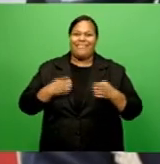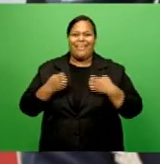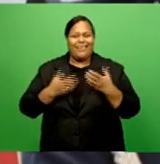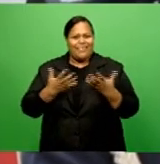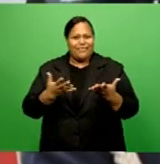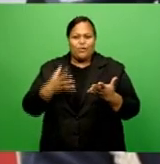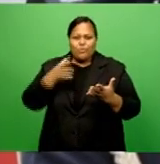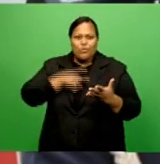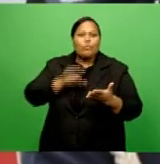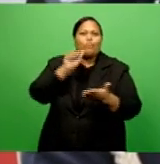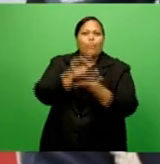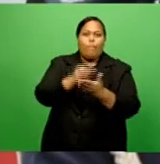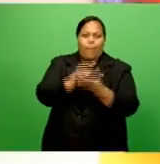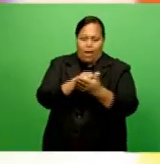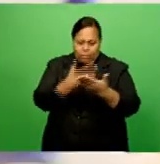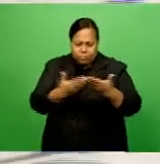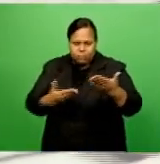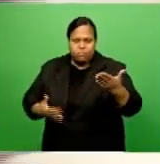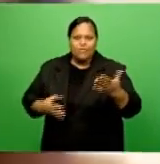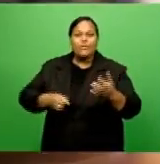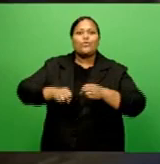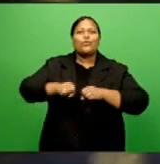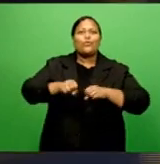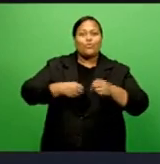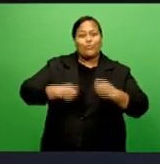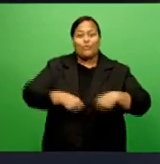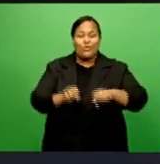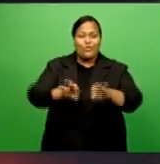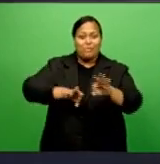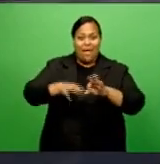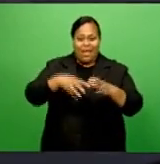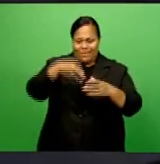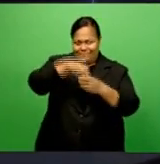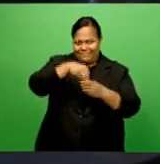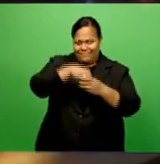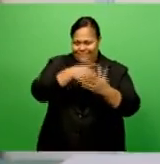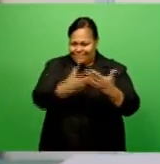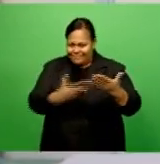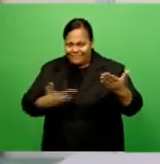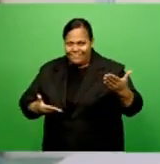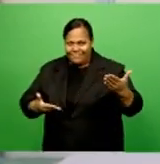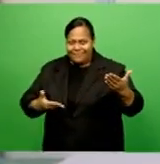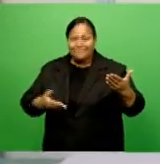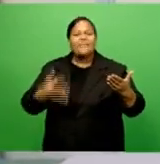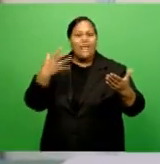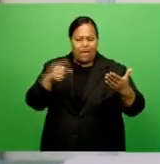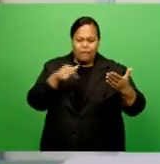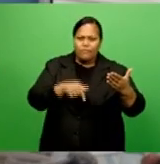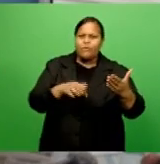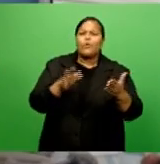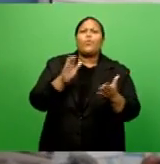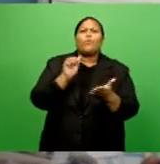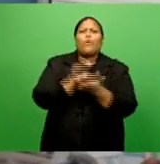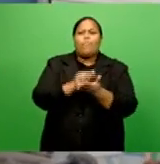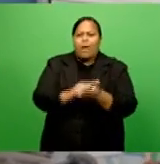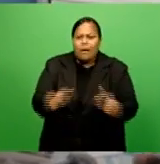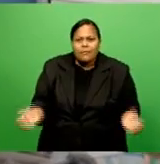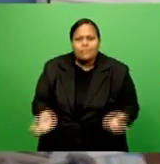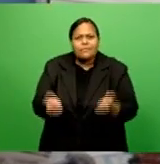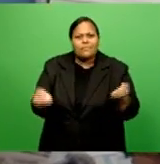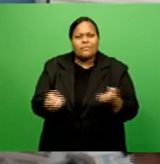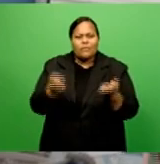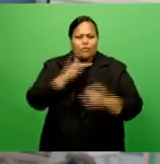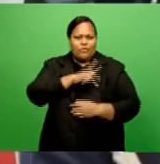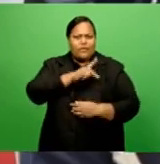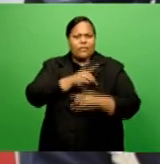detail in this strategic plan, all aimed at nurturing the professional development of our men and